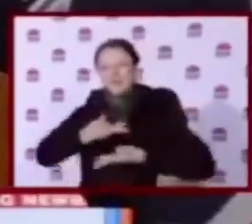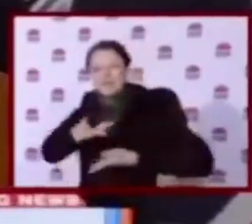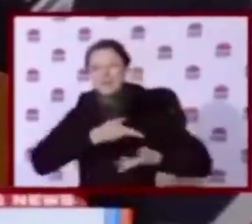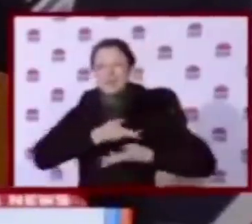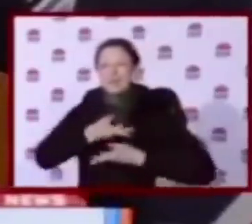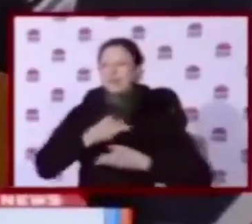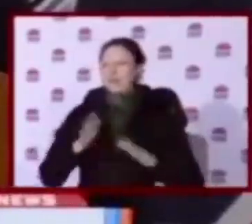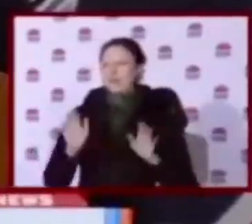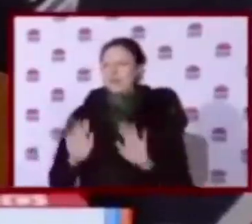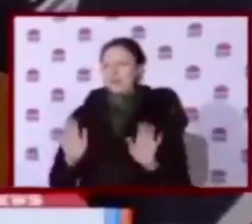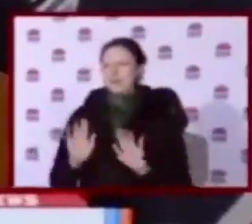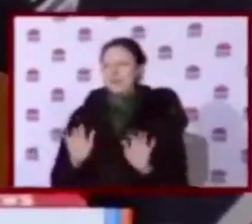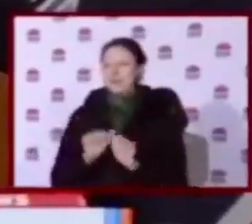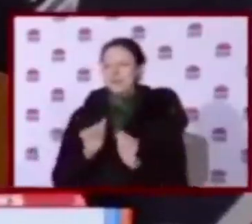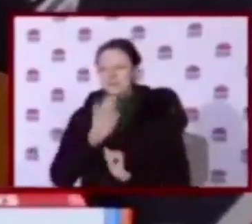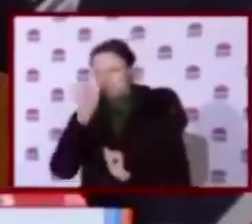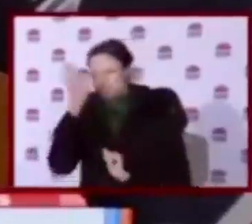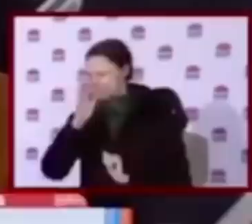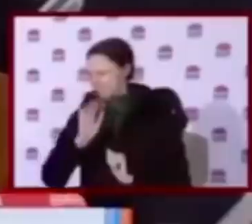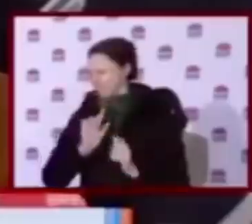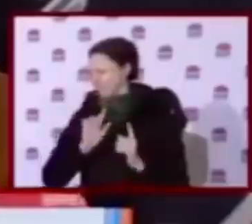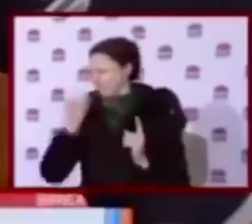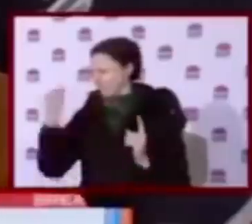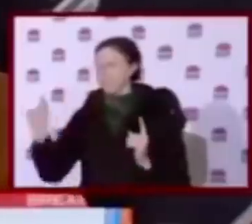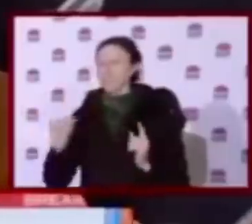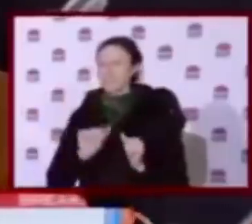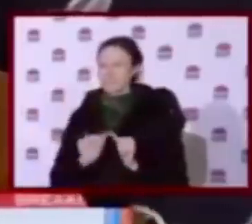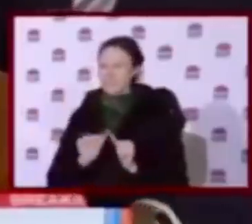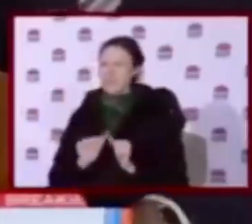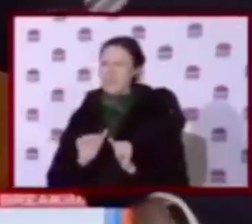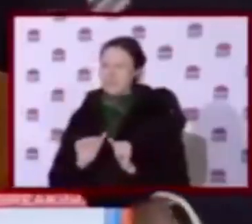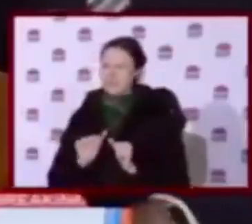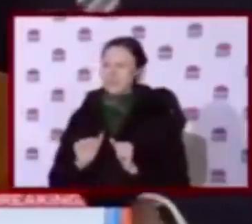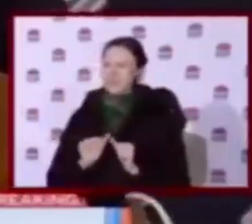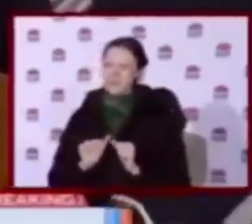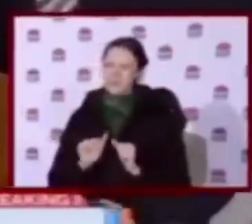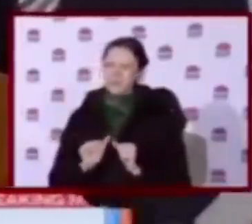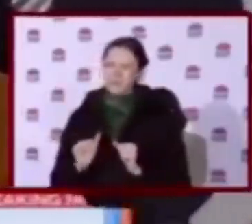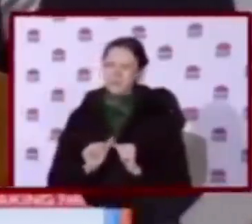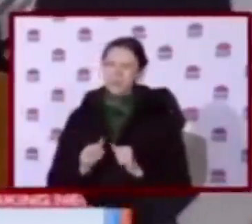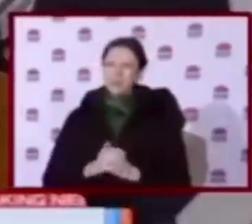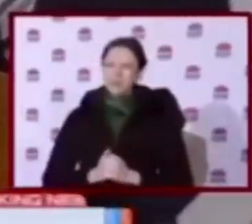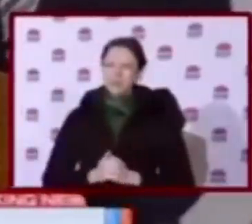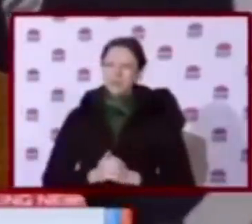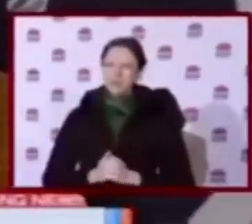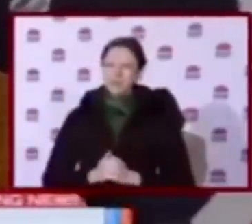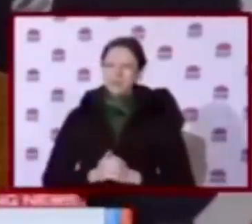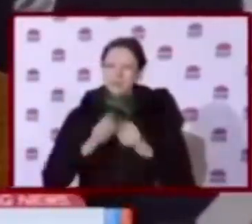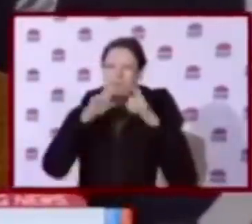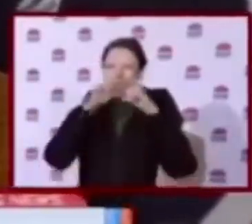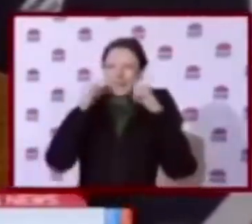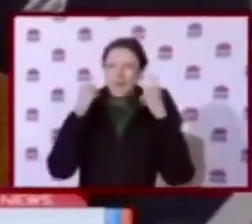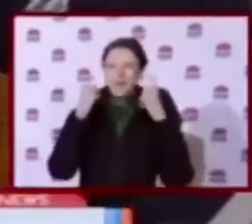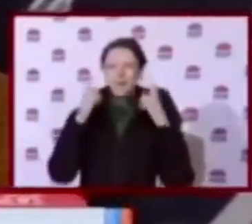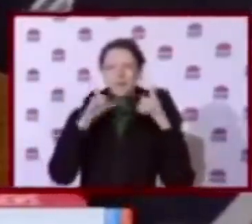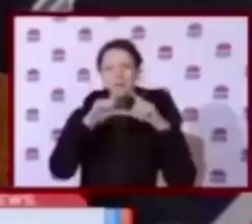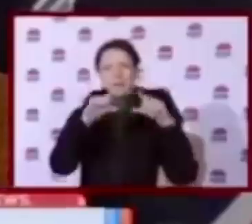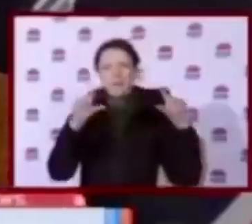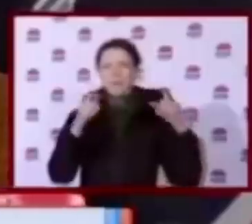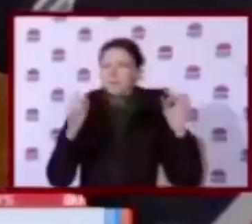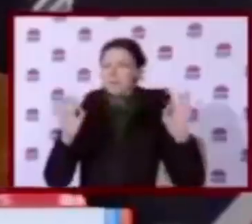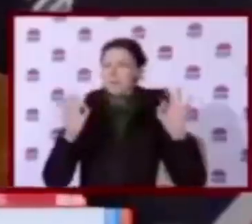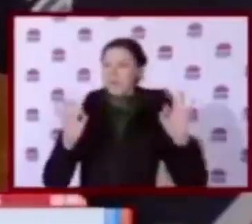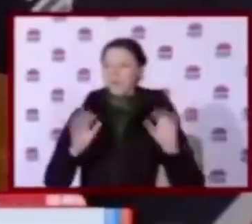is the time for minimising your interactions with others. Even if you've got a mask, do not think that affords